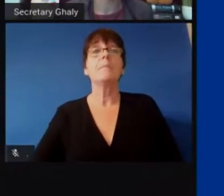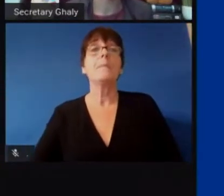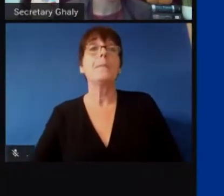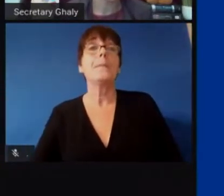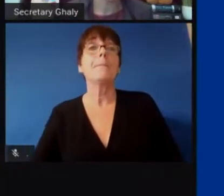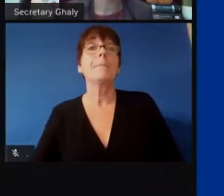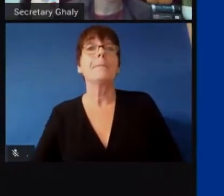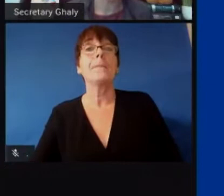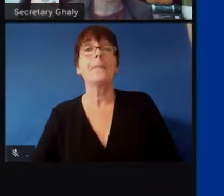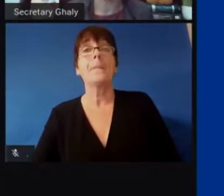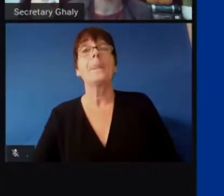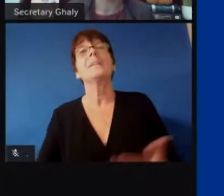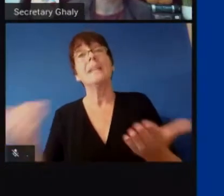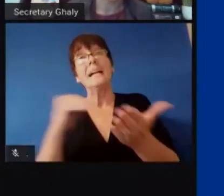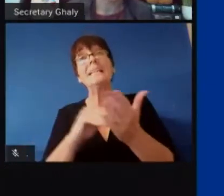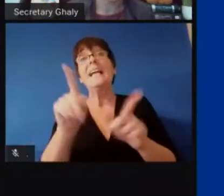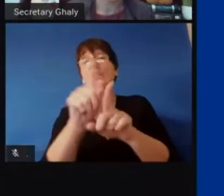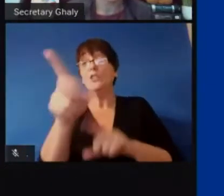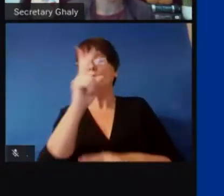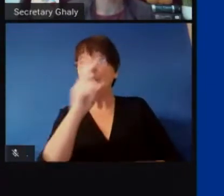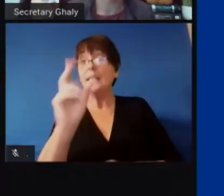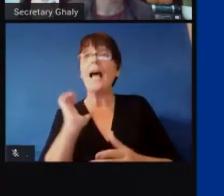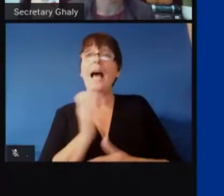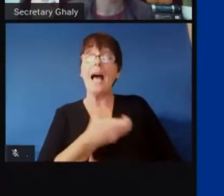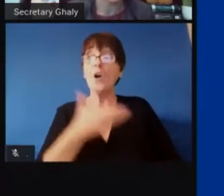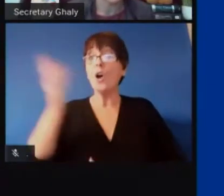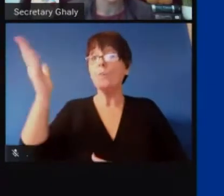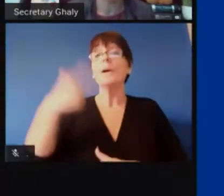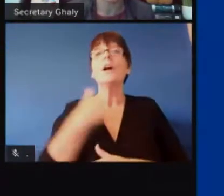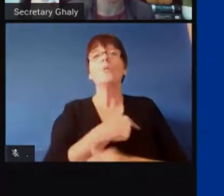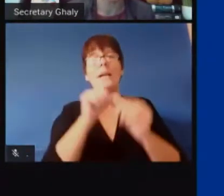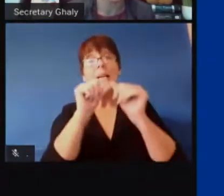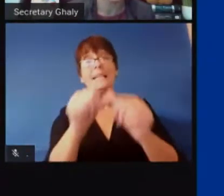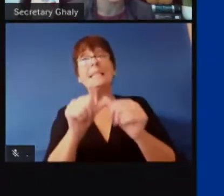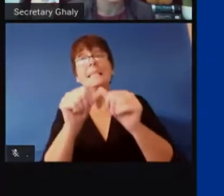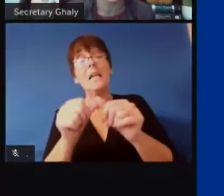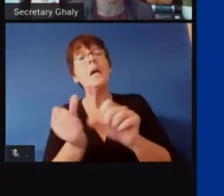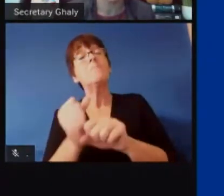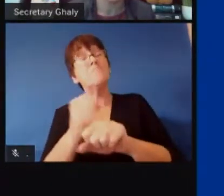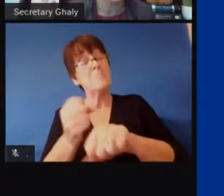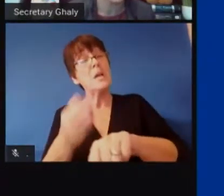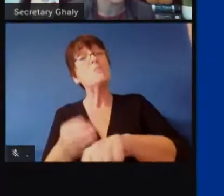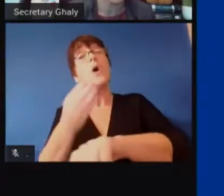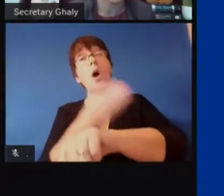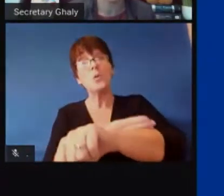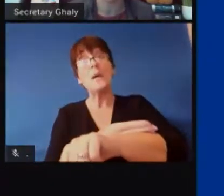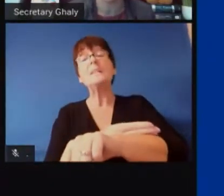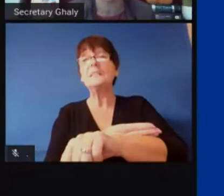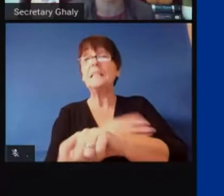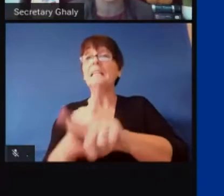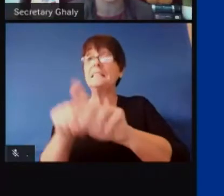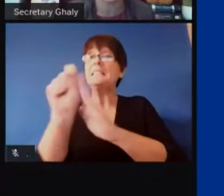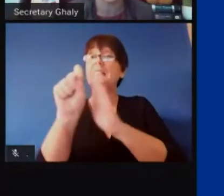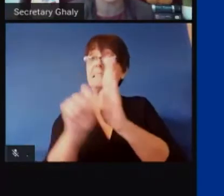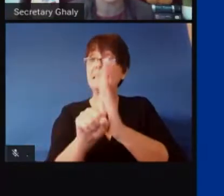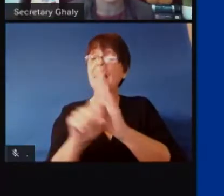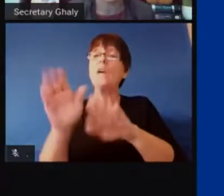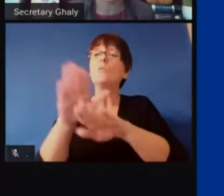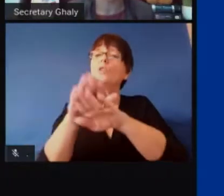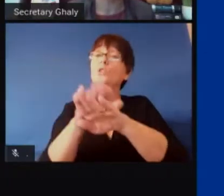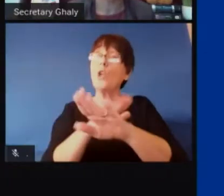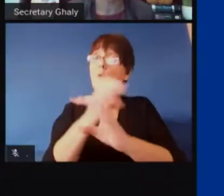So again, as you've seen from all of our presentations today, we continue to make overall progress as a state with this slow and stringent